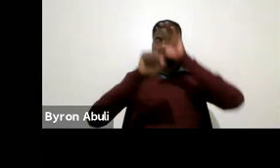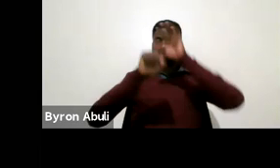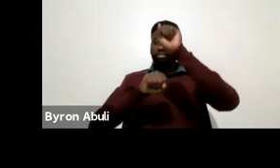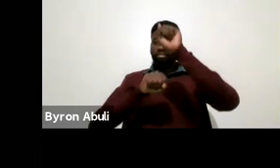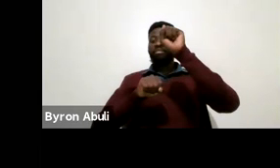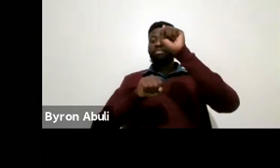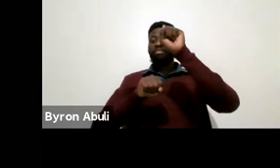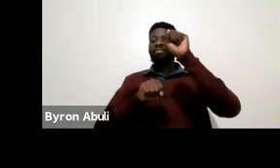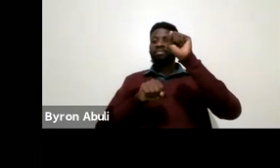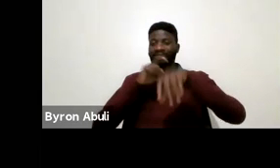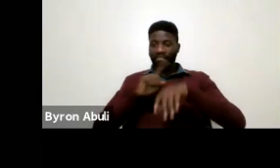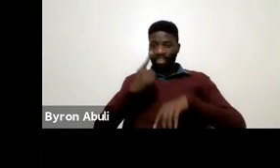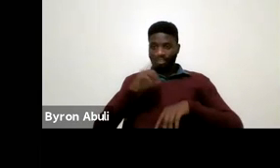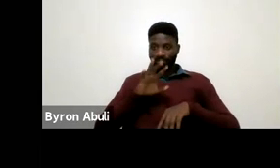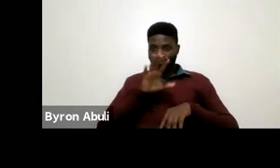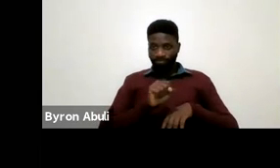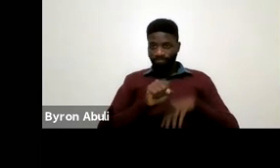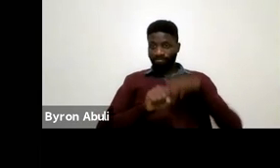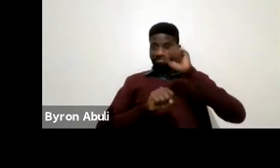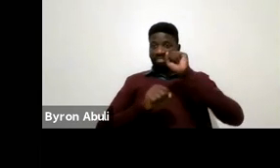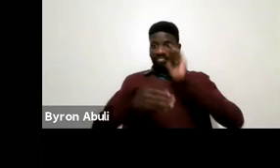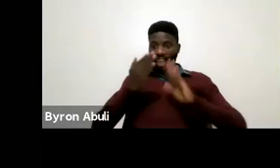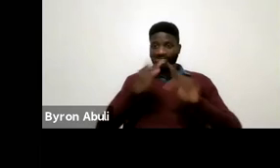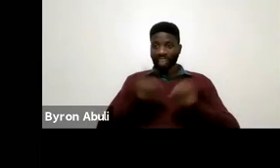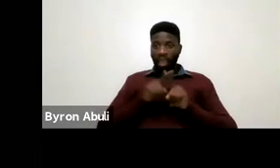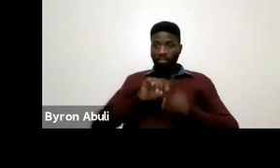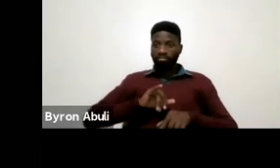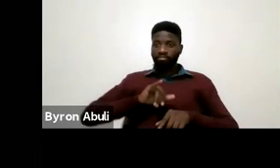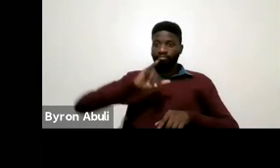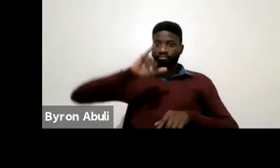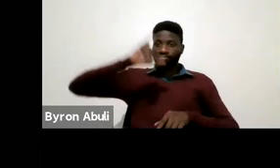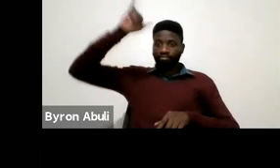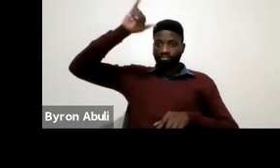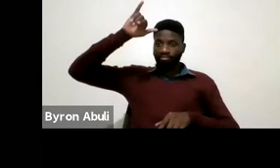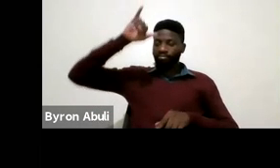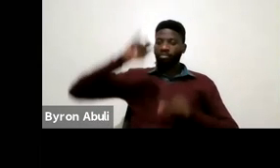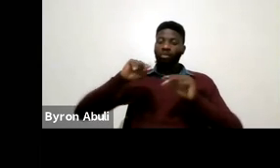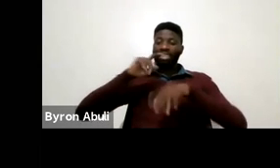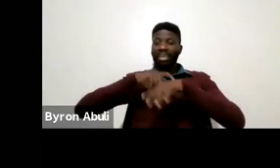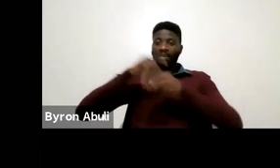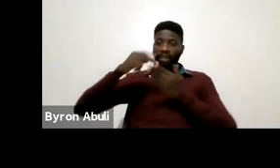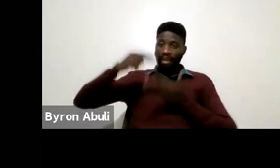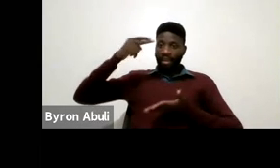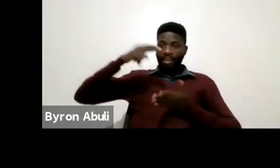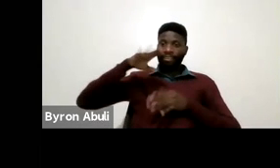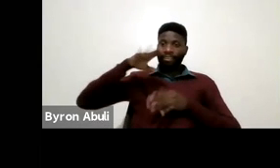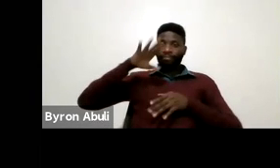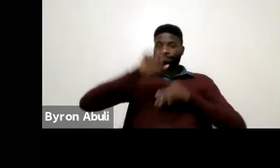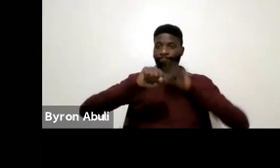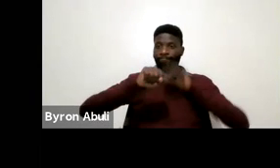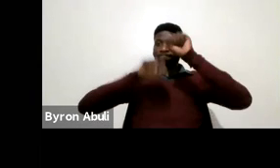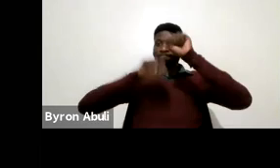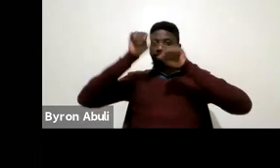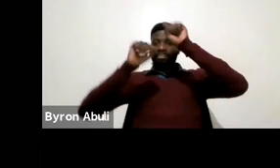the one you climb the last ladder. Because as you go higher, the riskier it becomes,